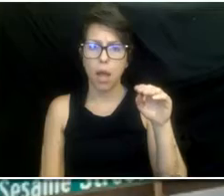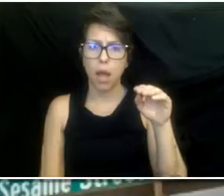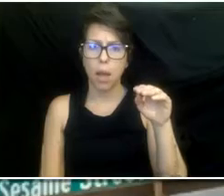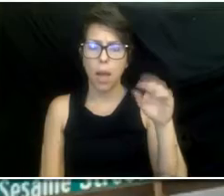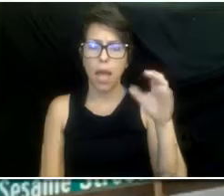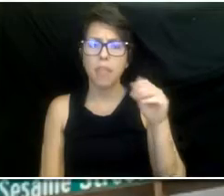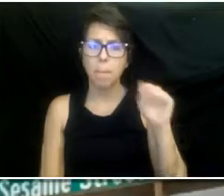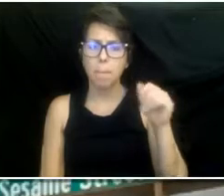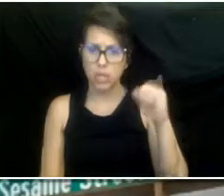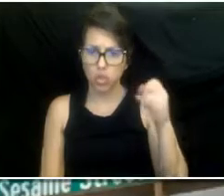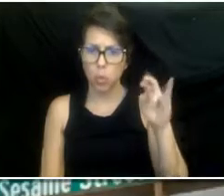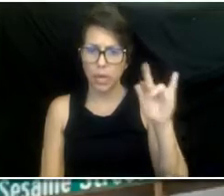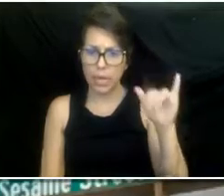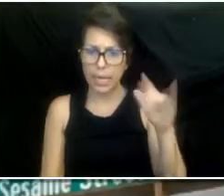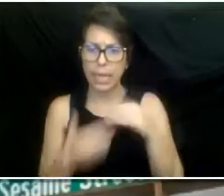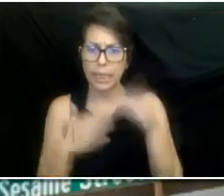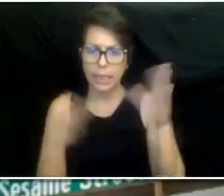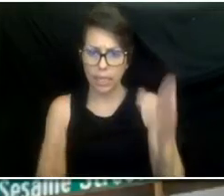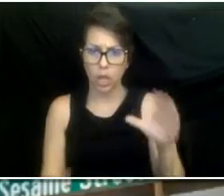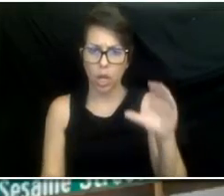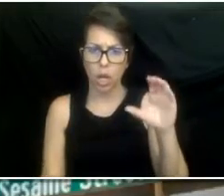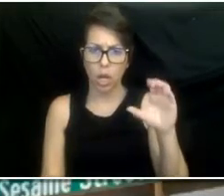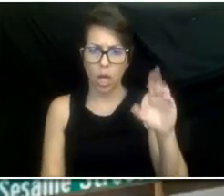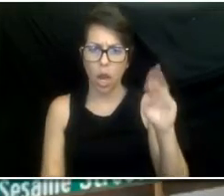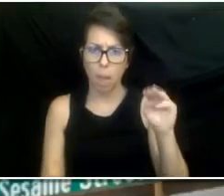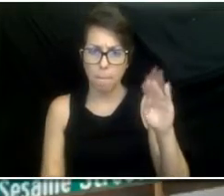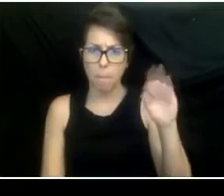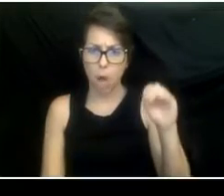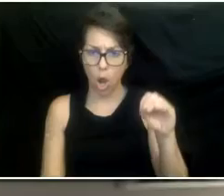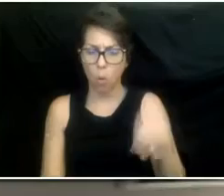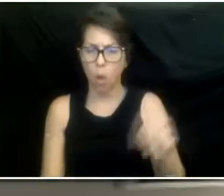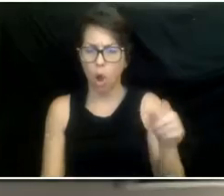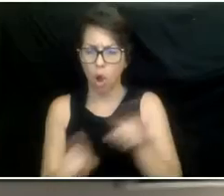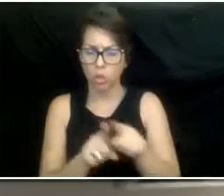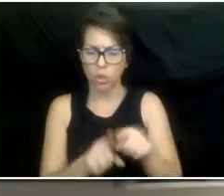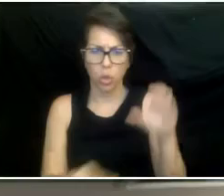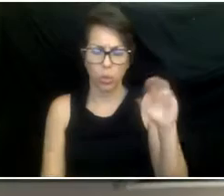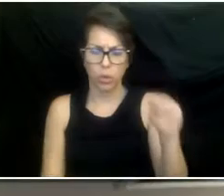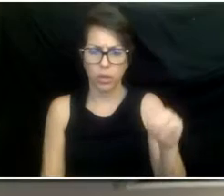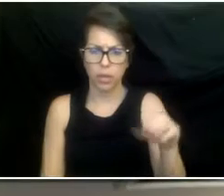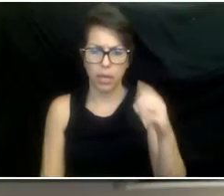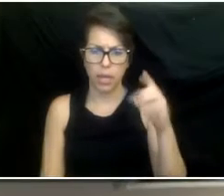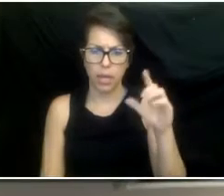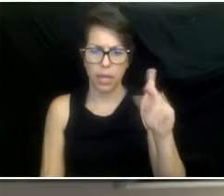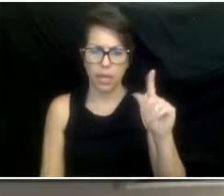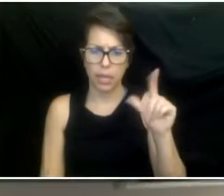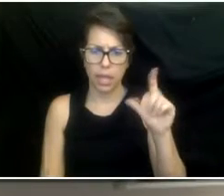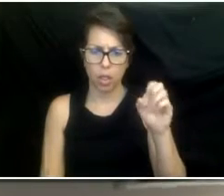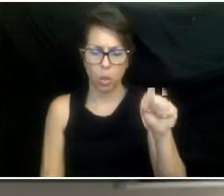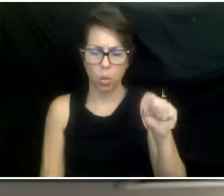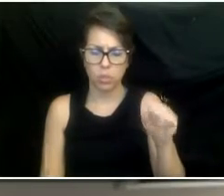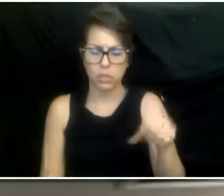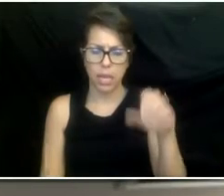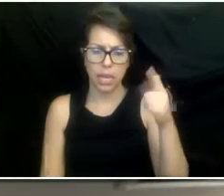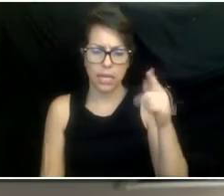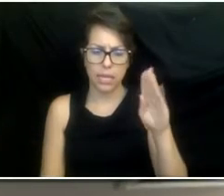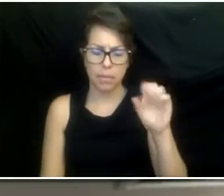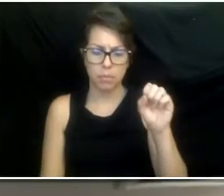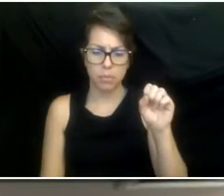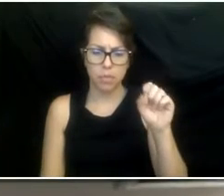bad all right council member uh vone thank you alen I'm okay